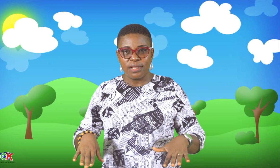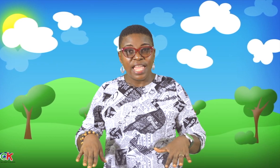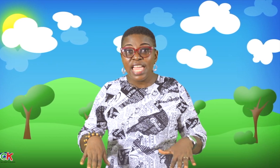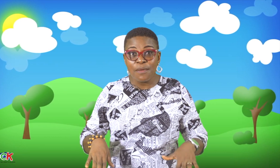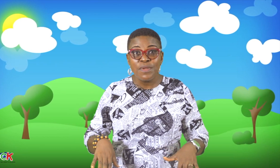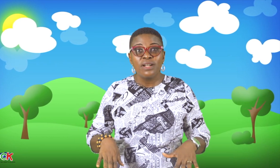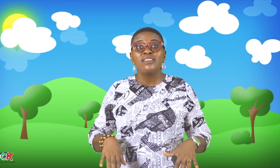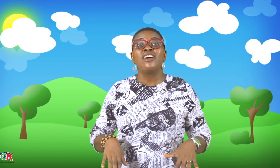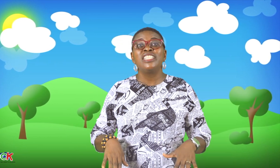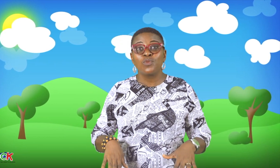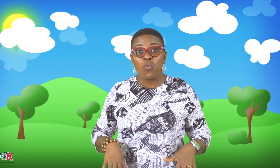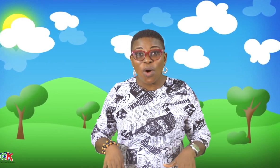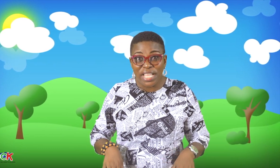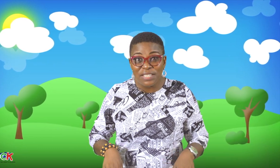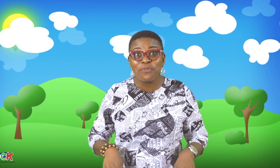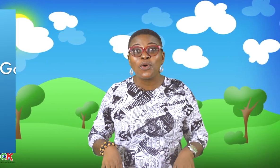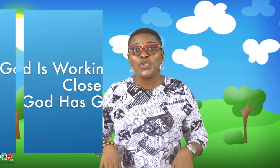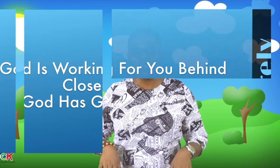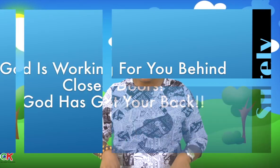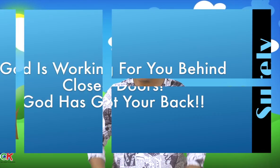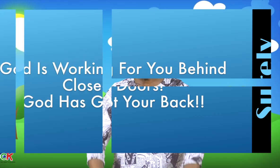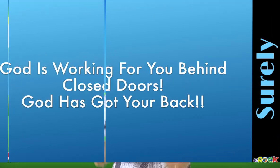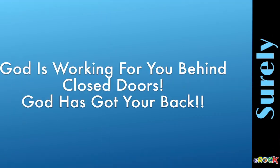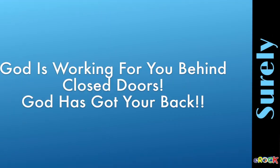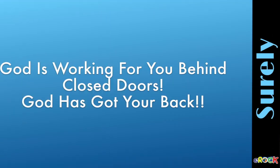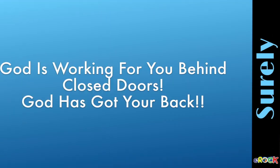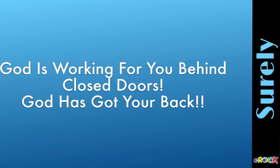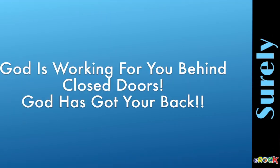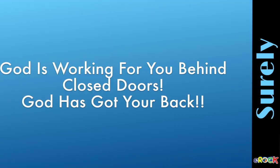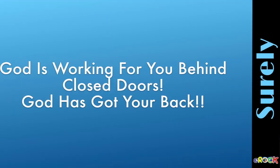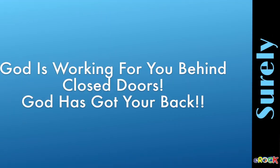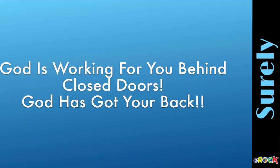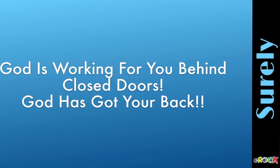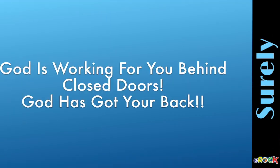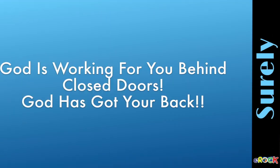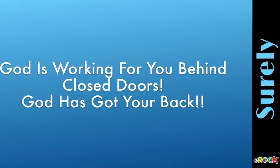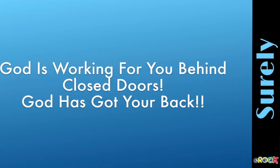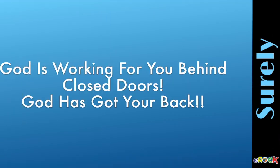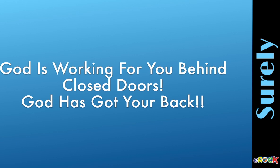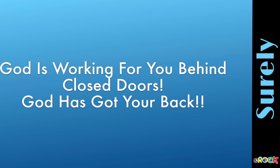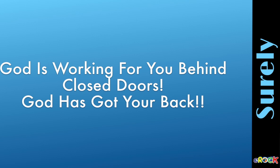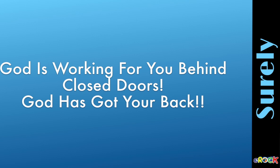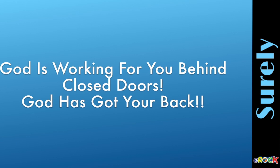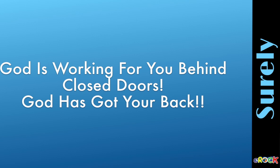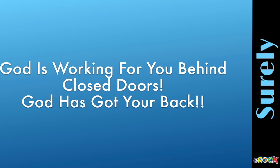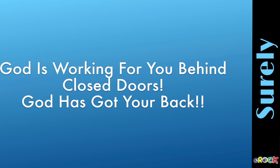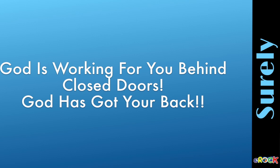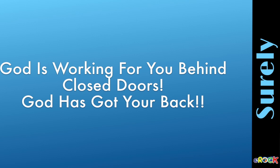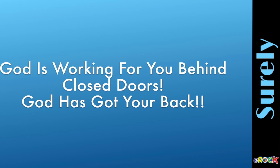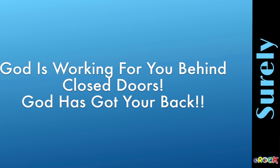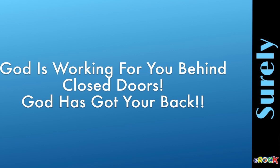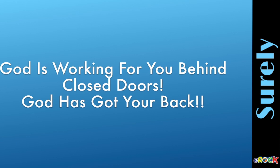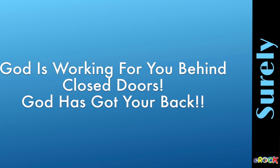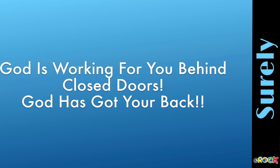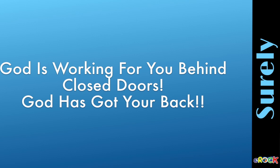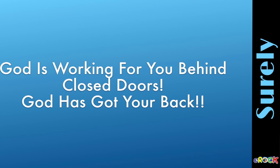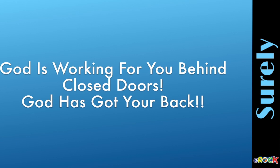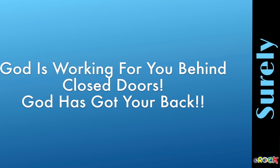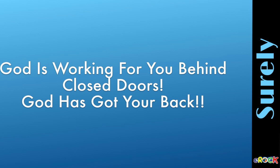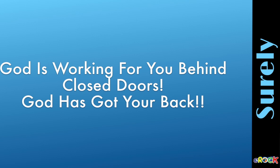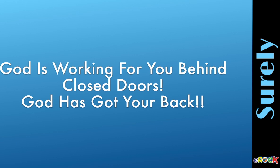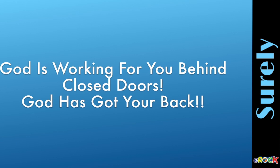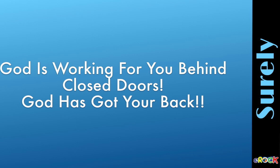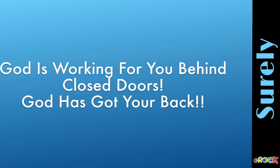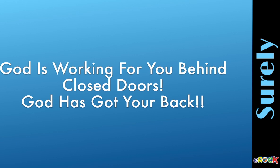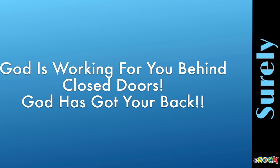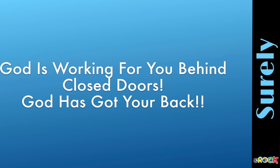working. Hey, God is working for you behind closed doors. Yeah, hallelujah. Isn't that amazing for